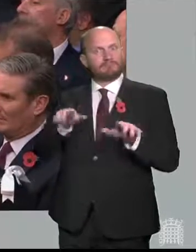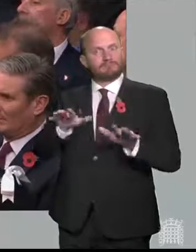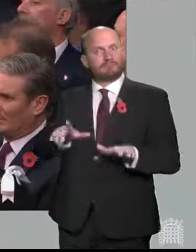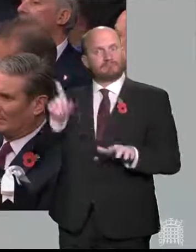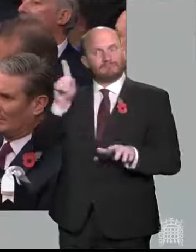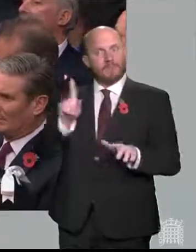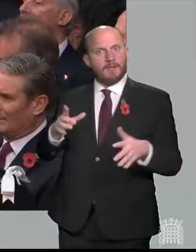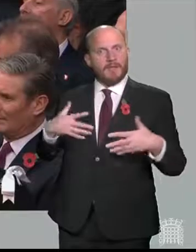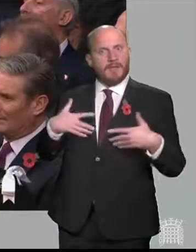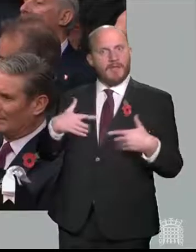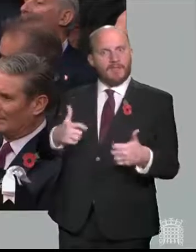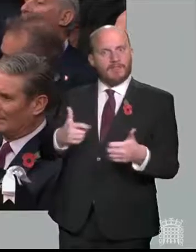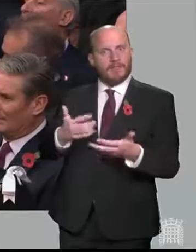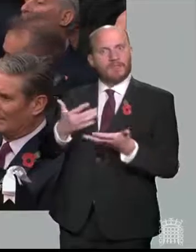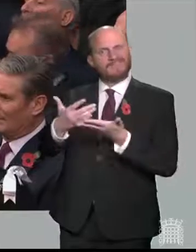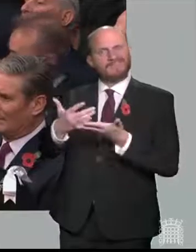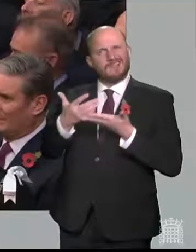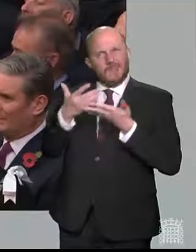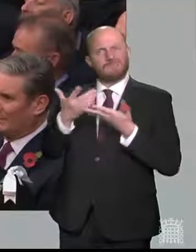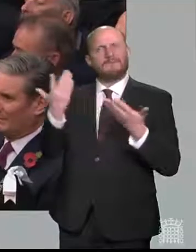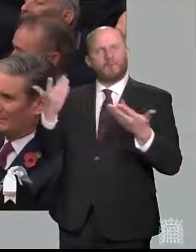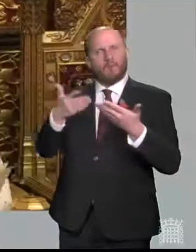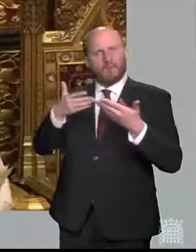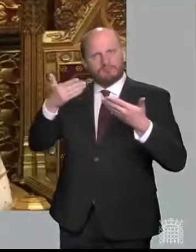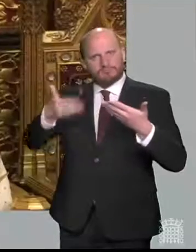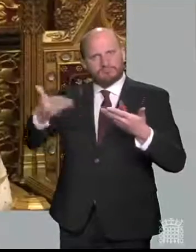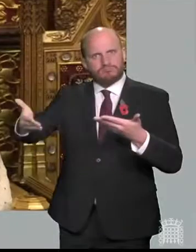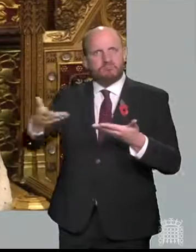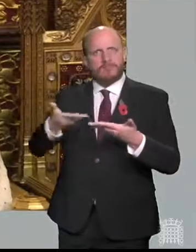British people for generations to come.